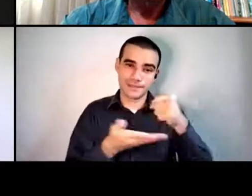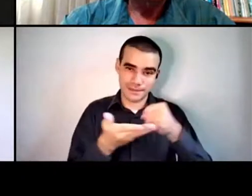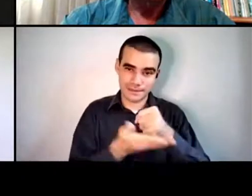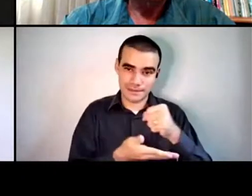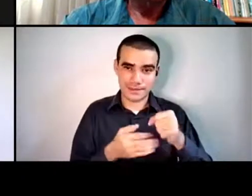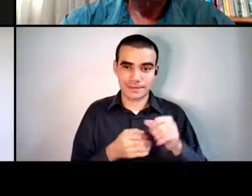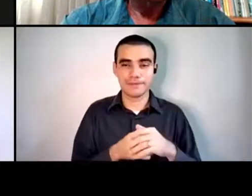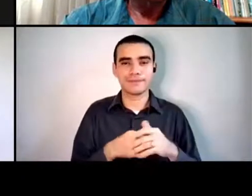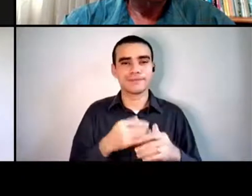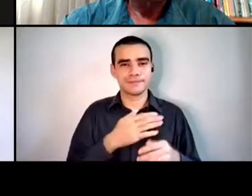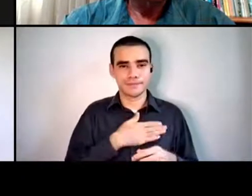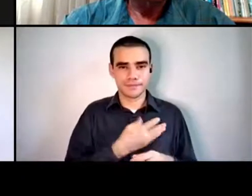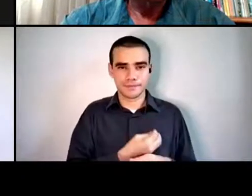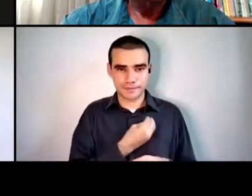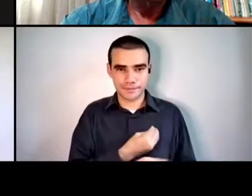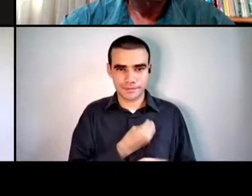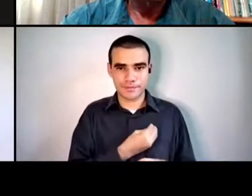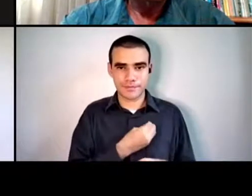basis.